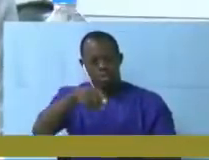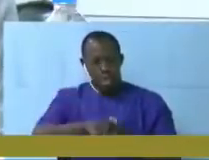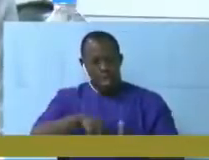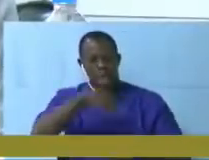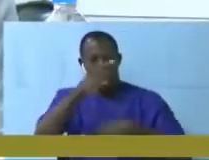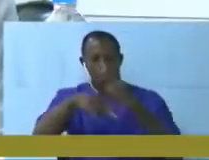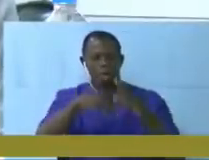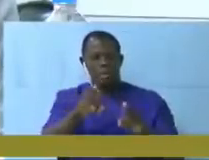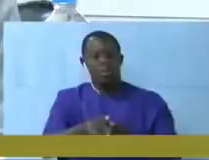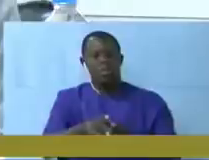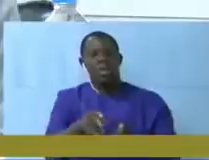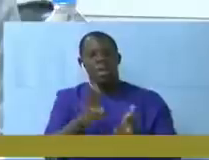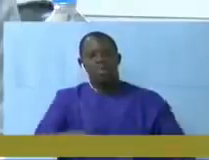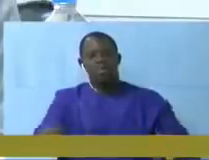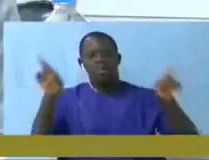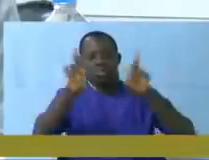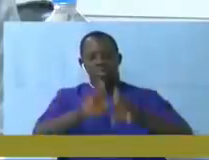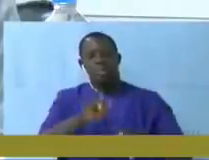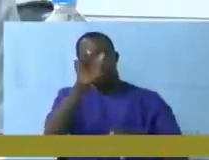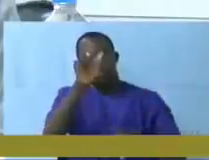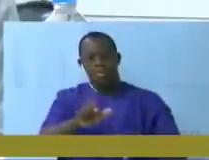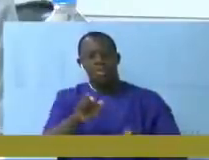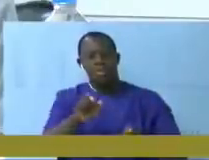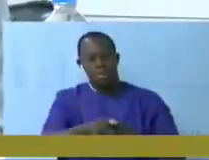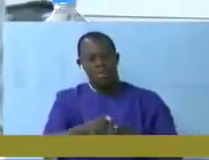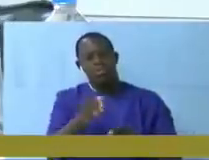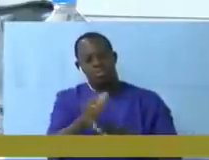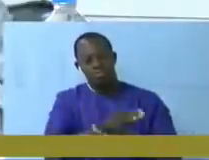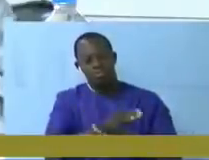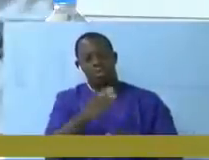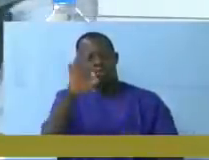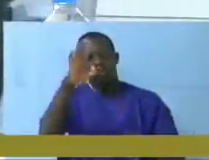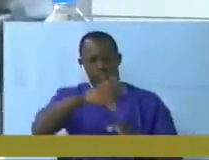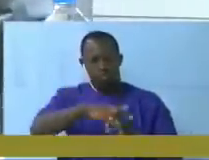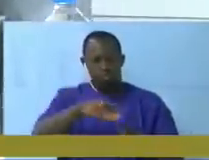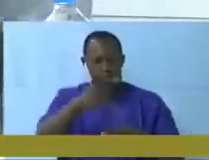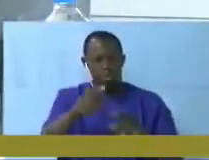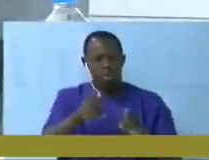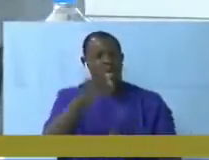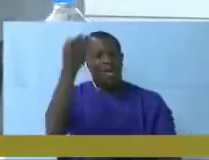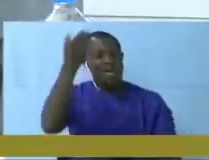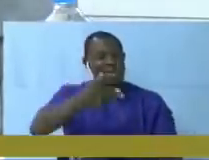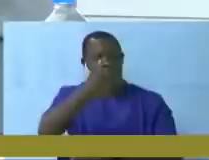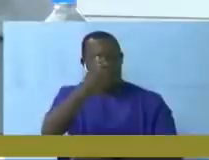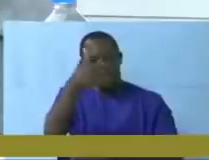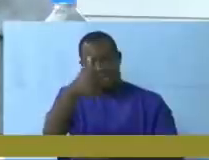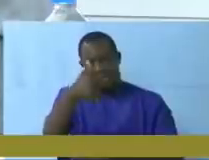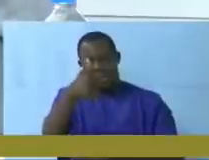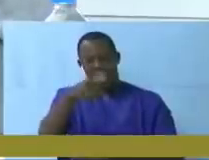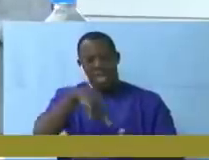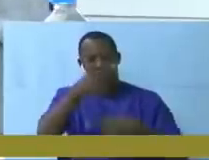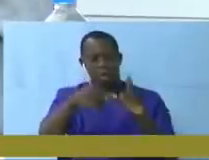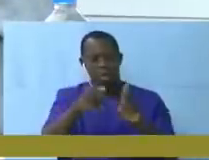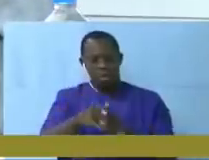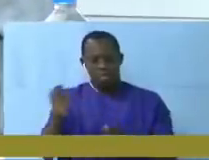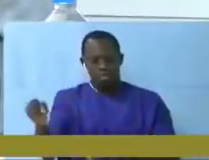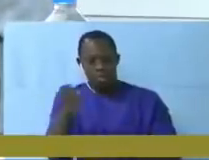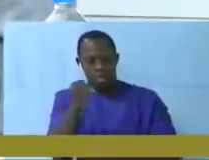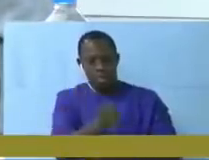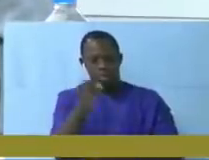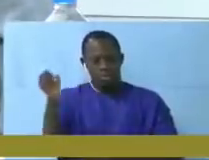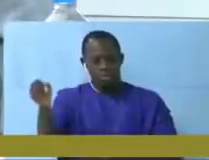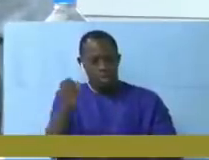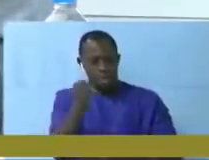it proportional representation? And the 1996 draft did not also provide for nominated members